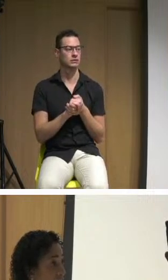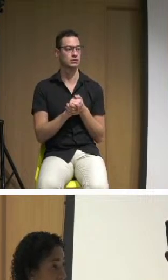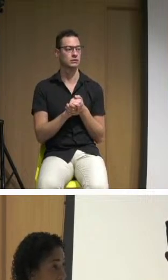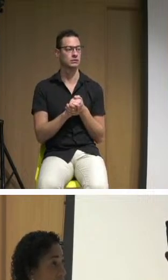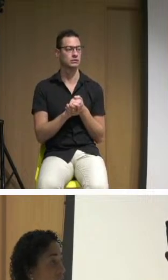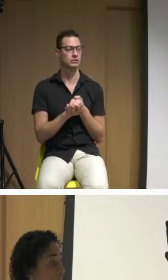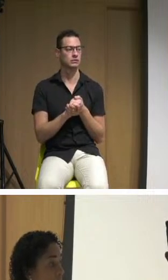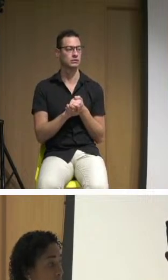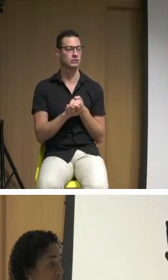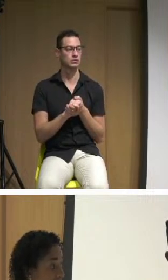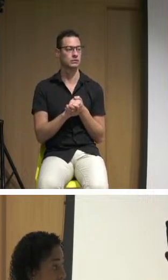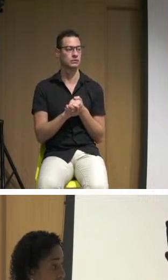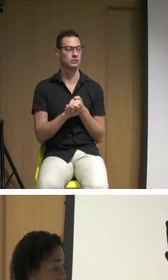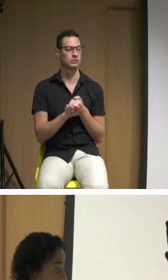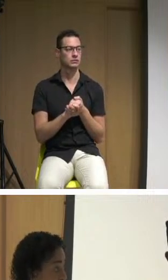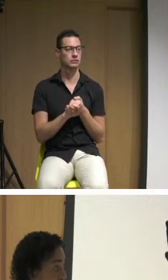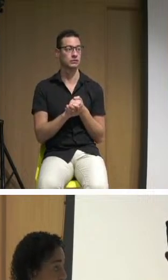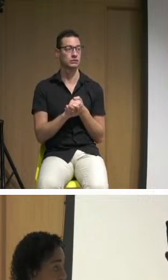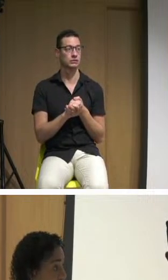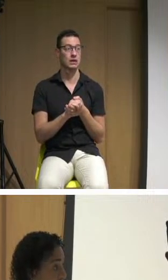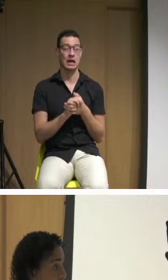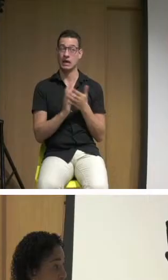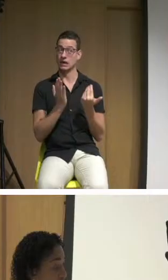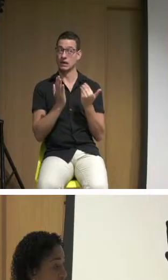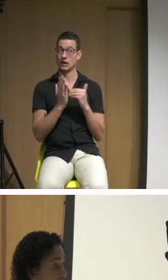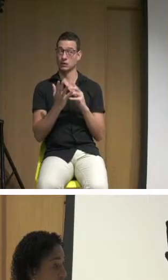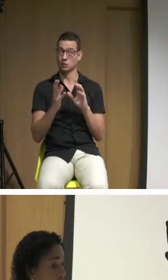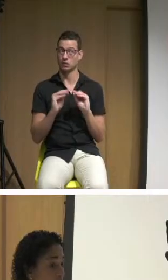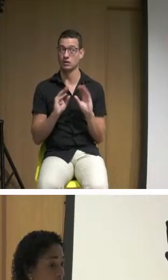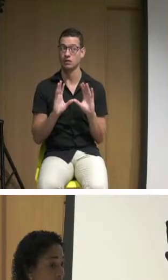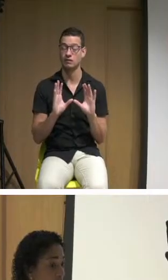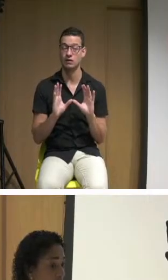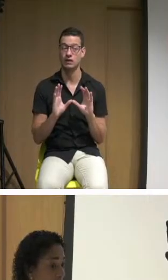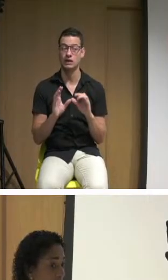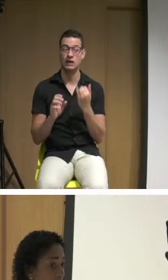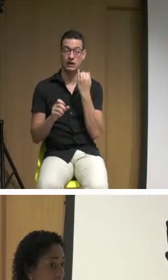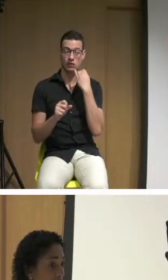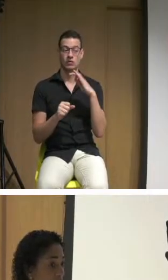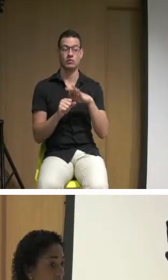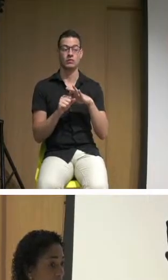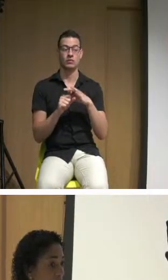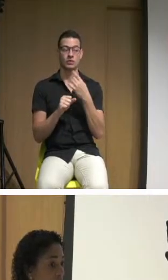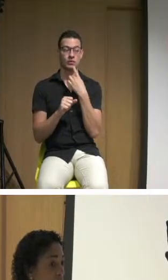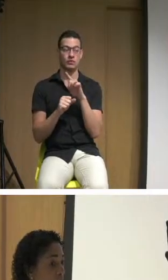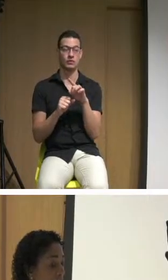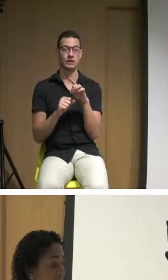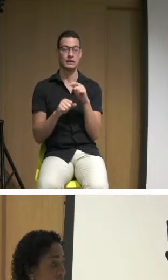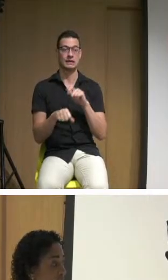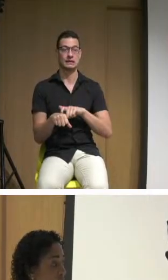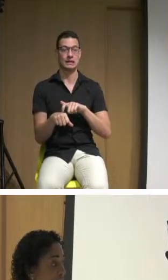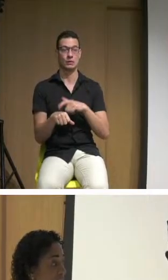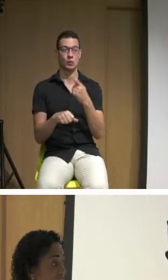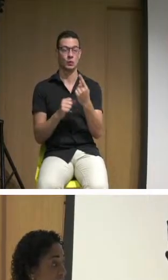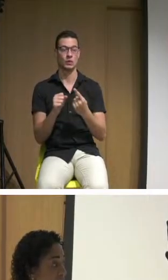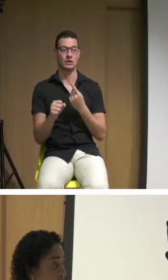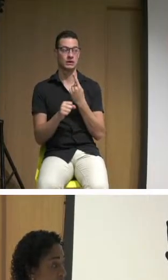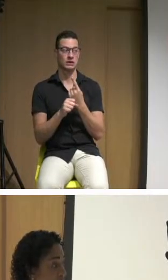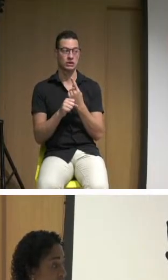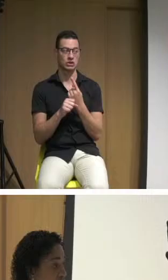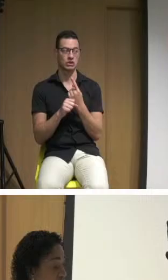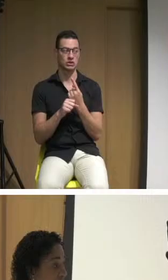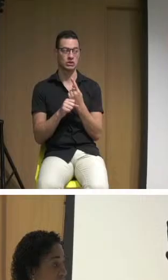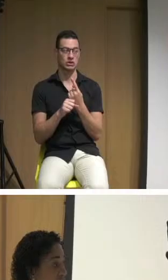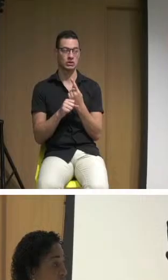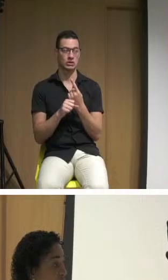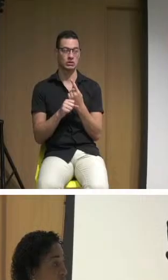want, and this is again, a point of clarification. If we were voting for a period of 1 year, do any of these